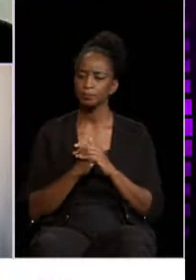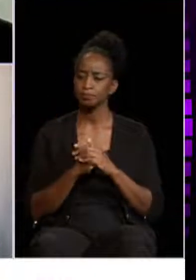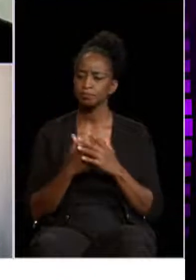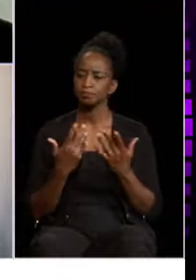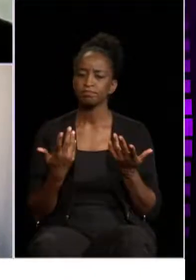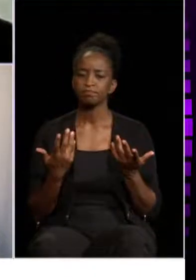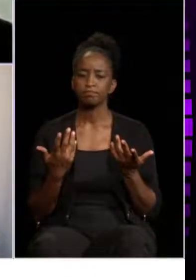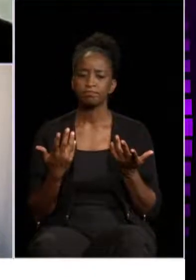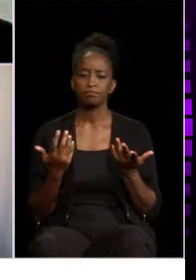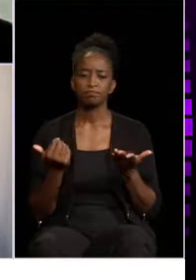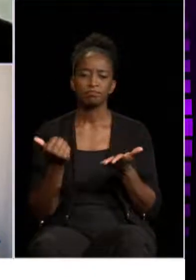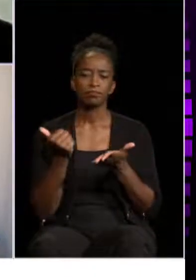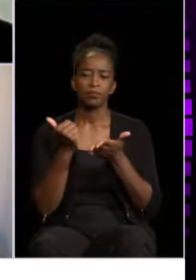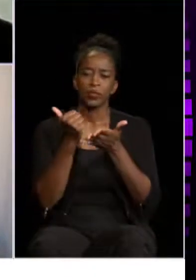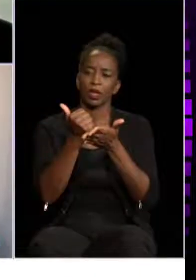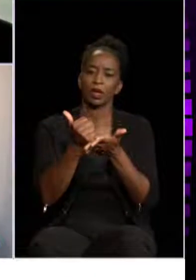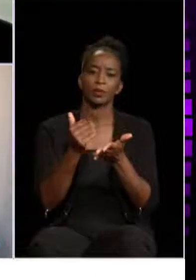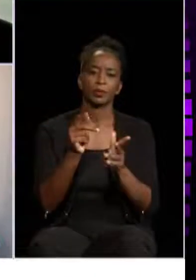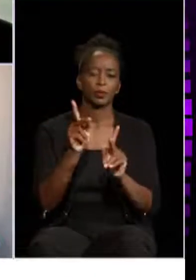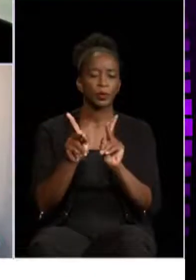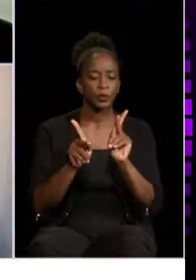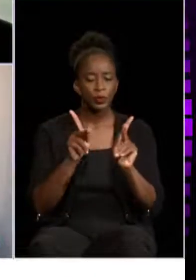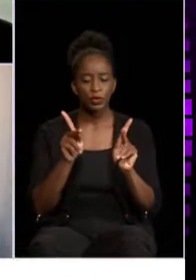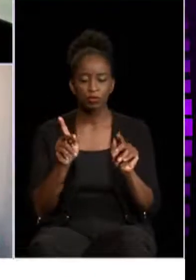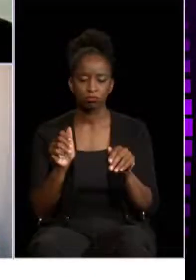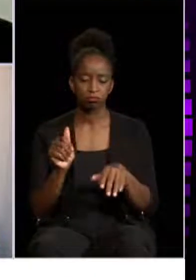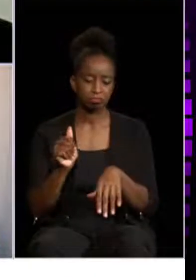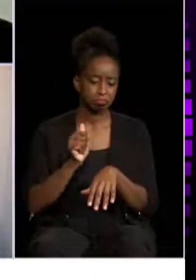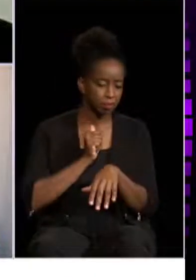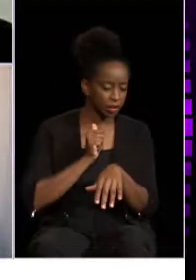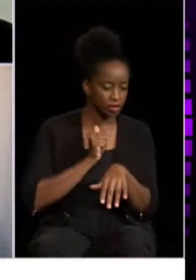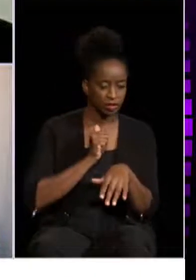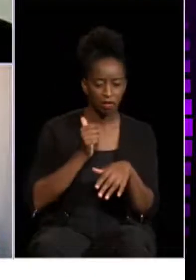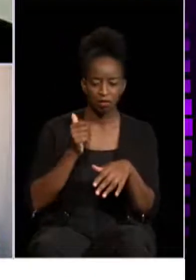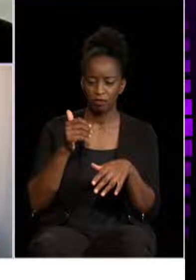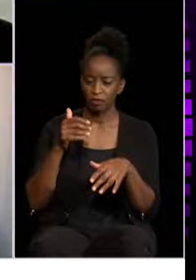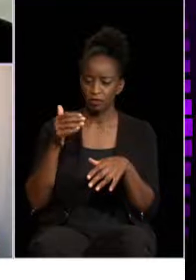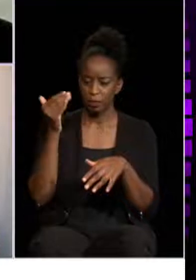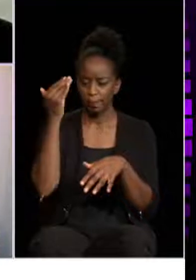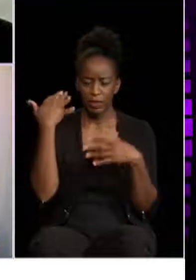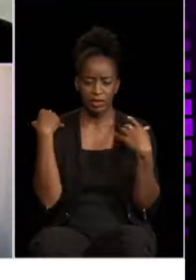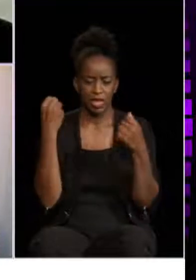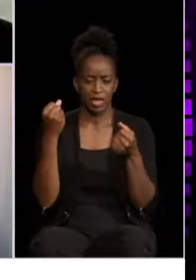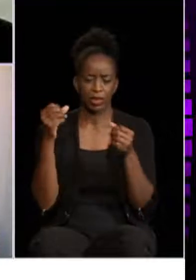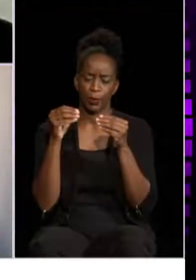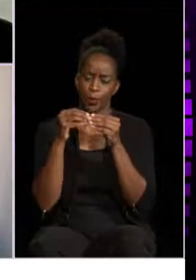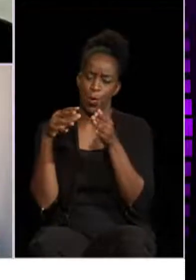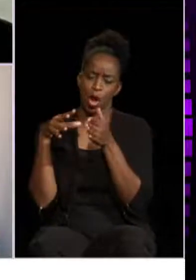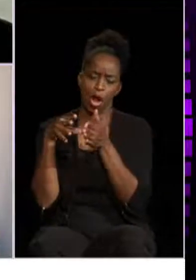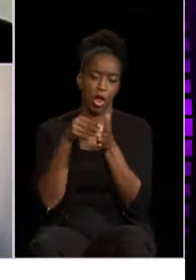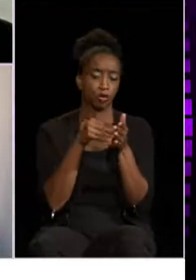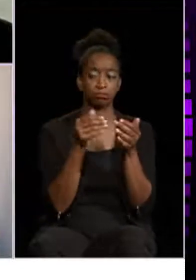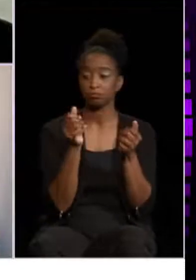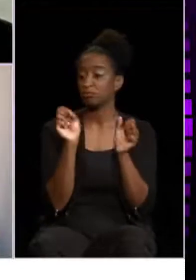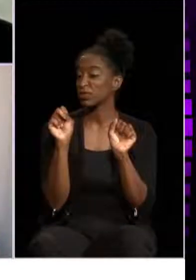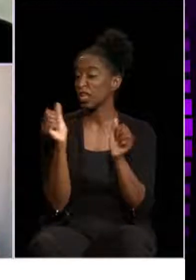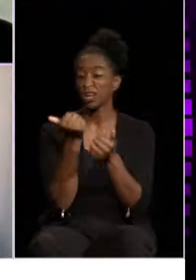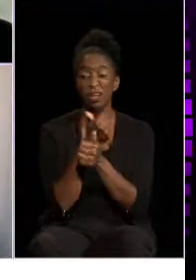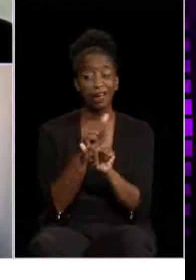emboldening yourself to learn more about mental health as well. So anyone can start, and we'll just do a round robin.